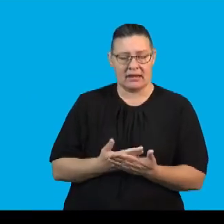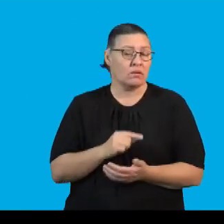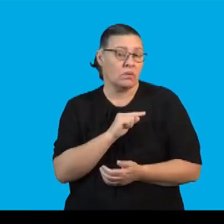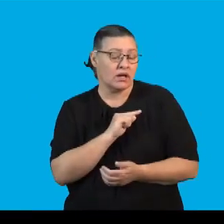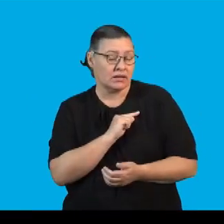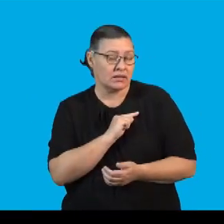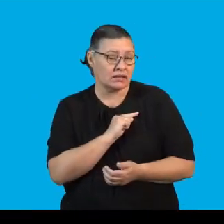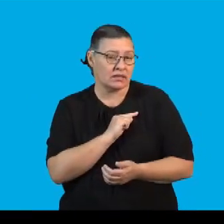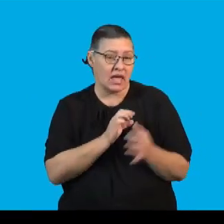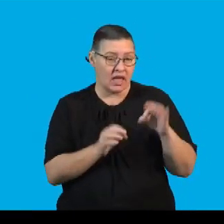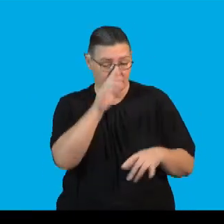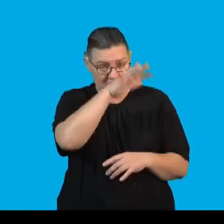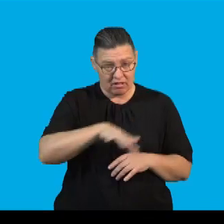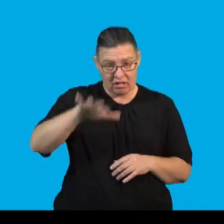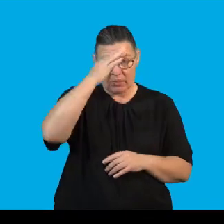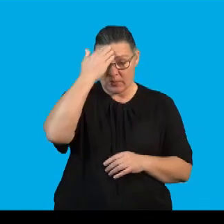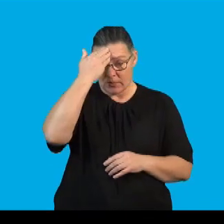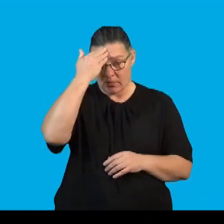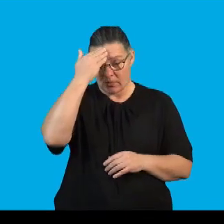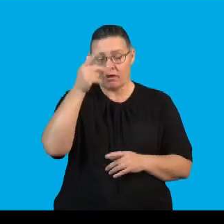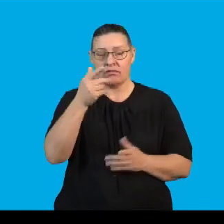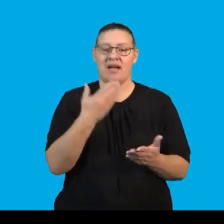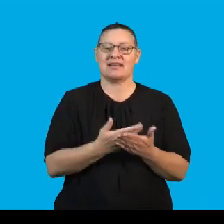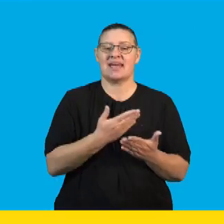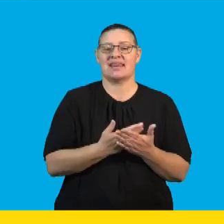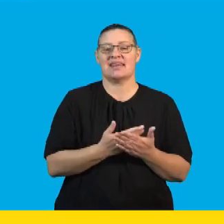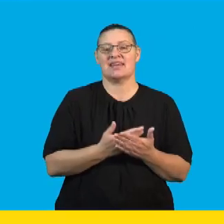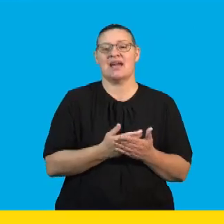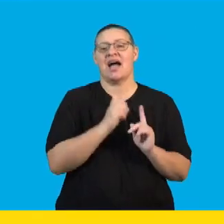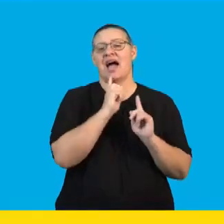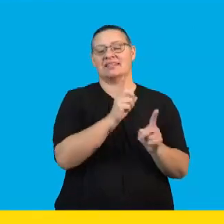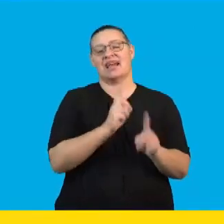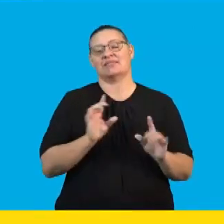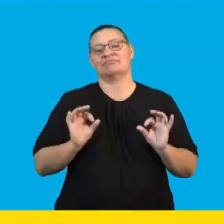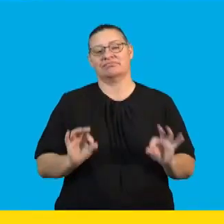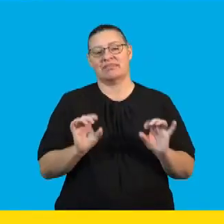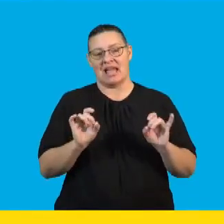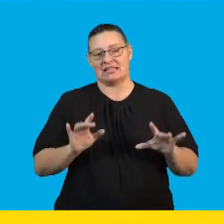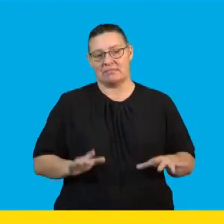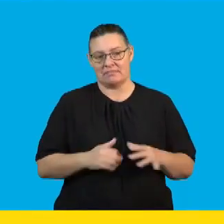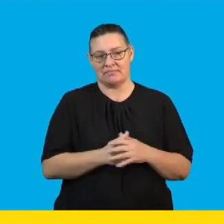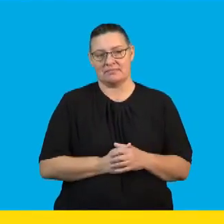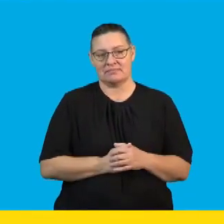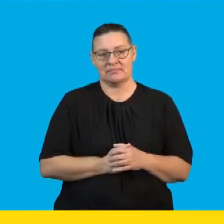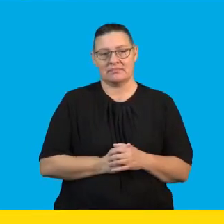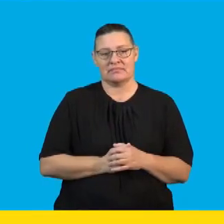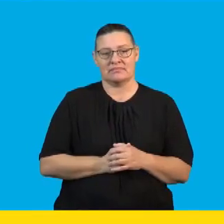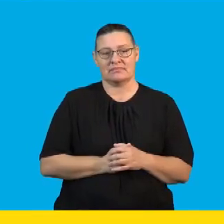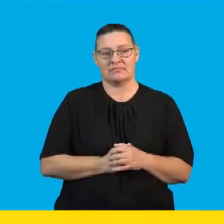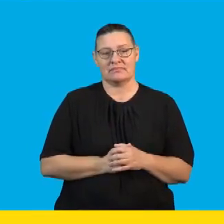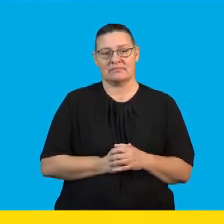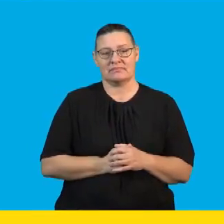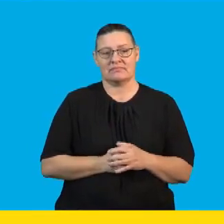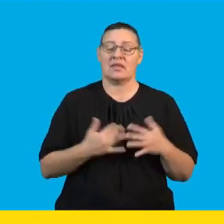your examination, because if you know them, you will be able to get it right with your